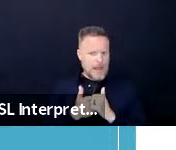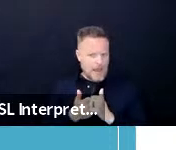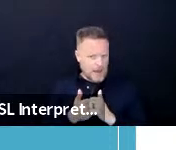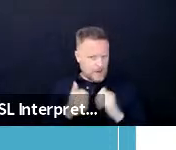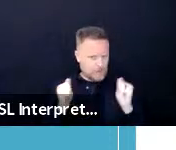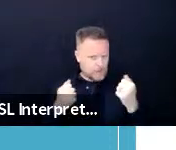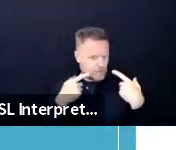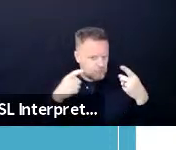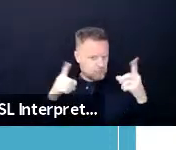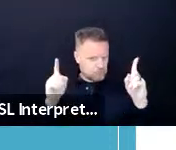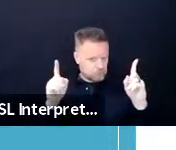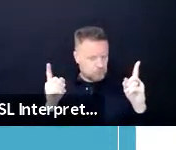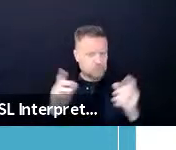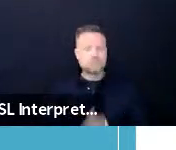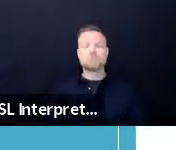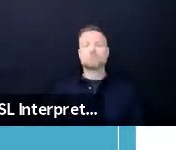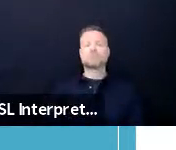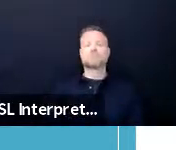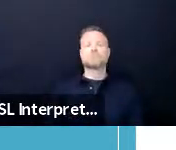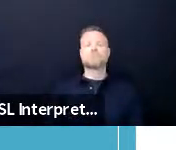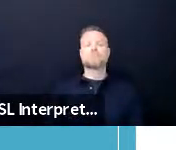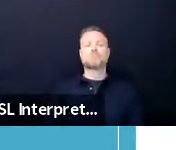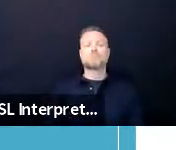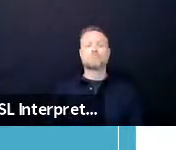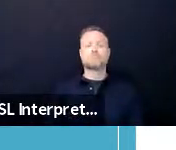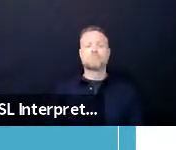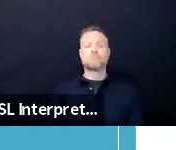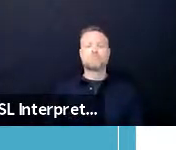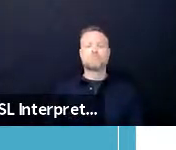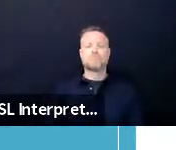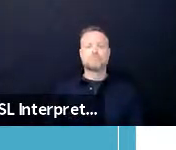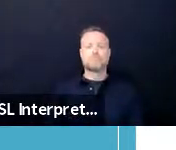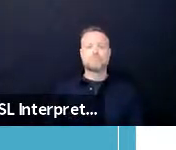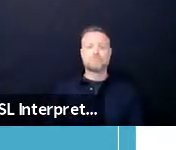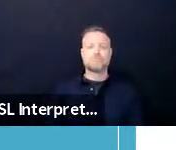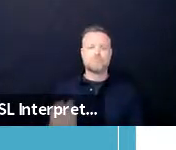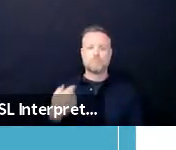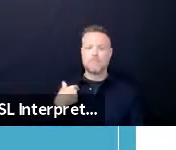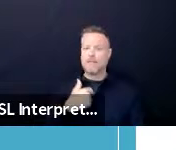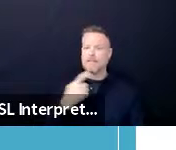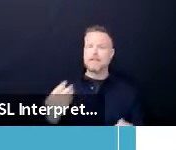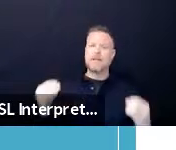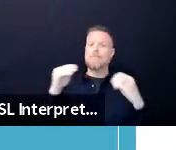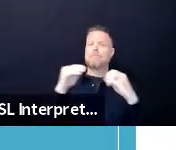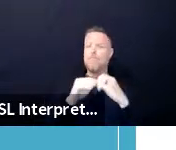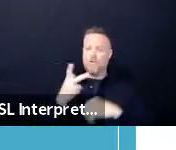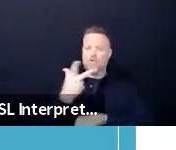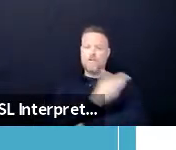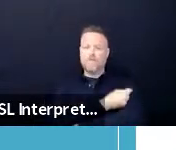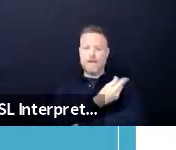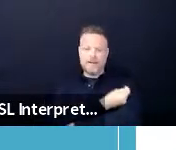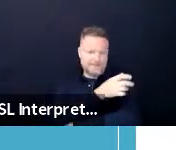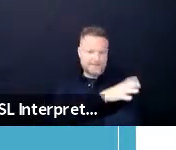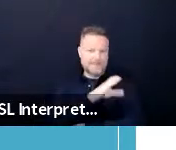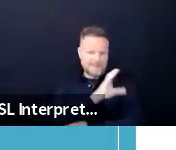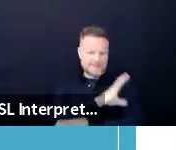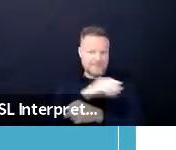these? We need more vaccination clinics in Latino neighborhoods.